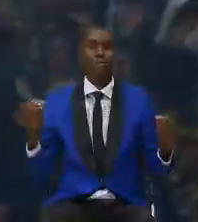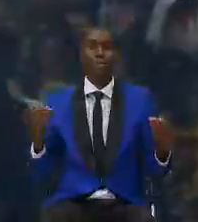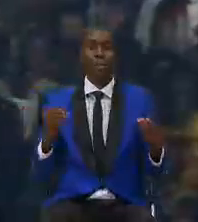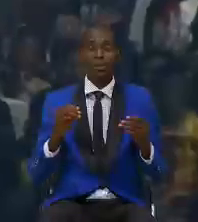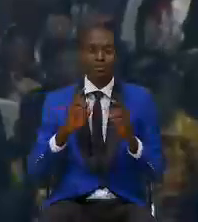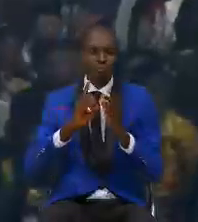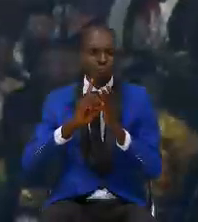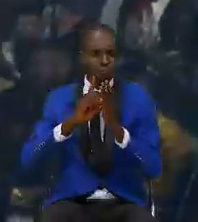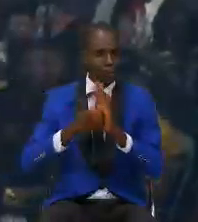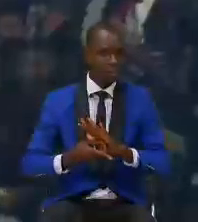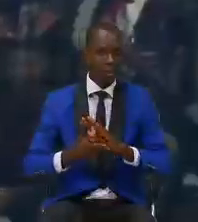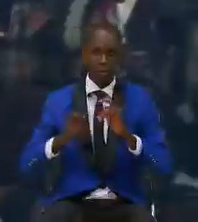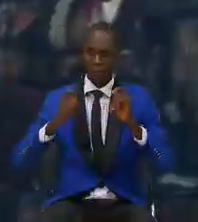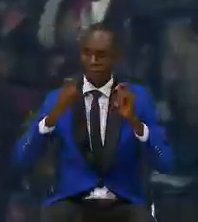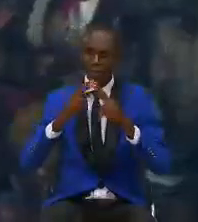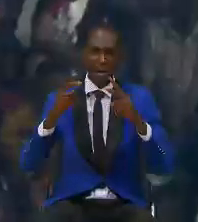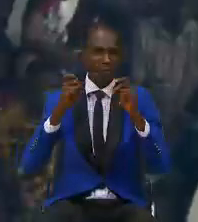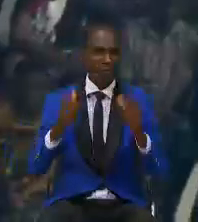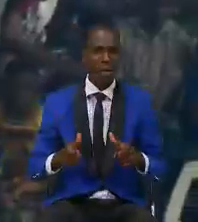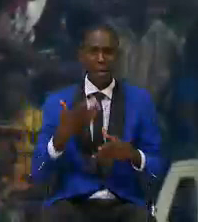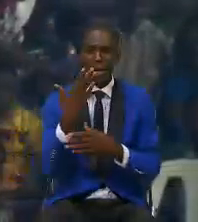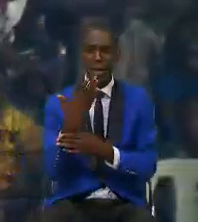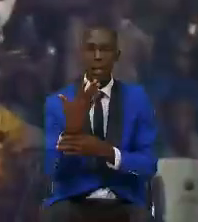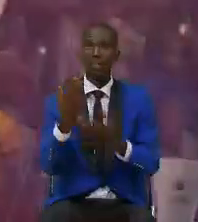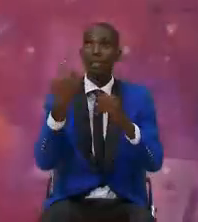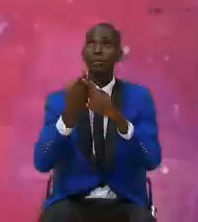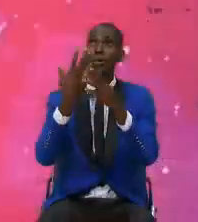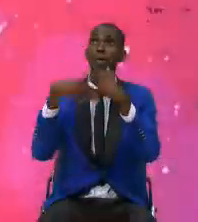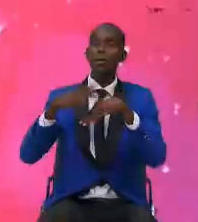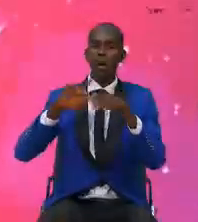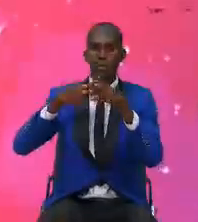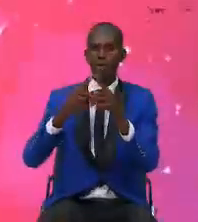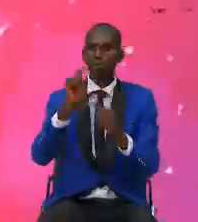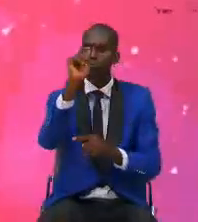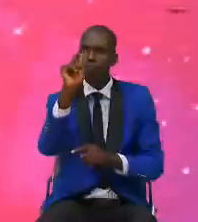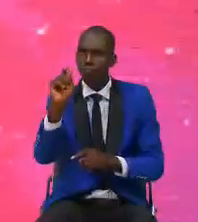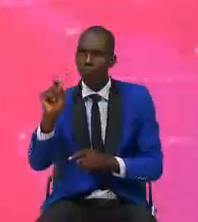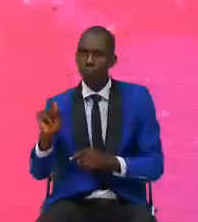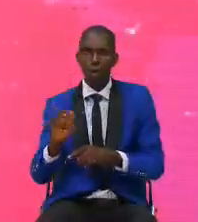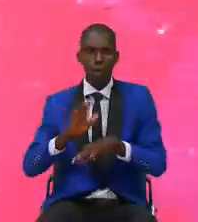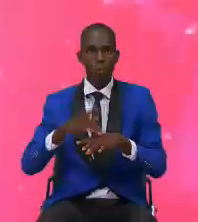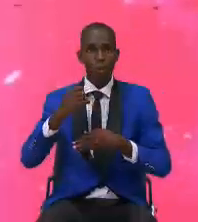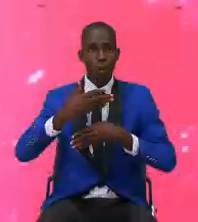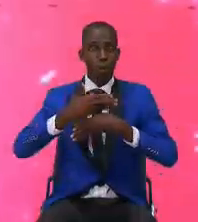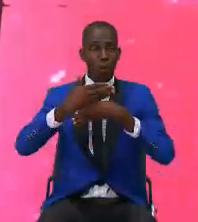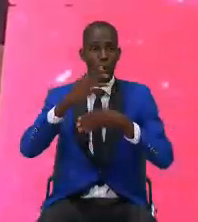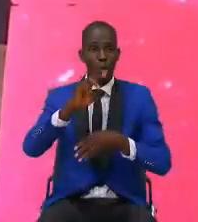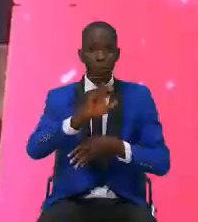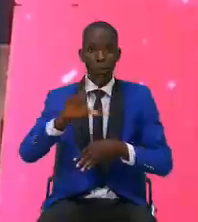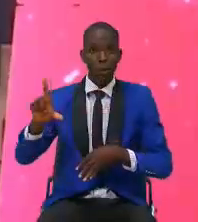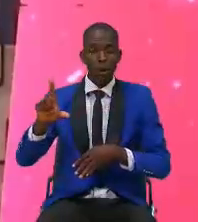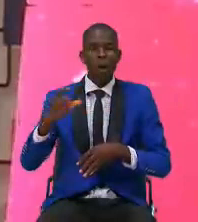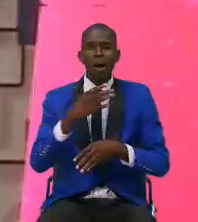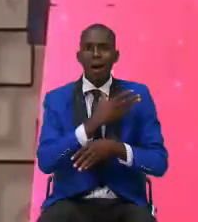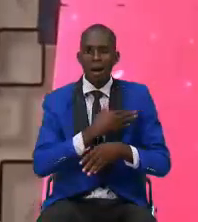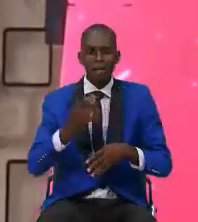came from heaven and began to write on the wall. And when it wrote on the wall, it wrote in